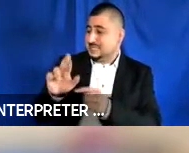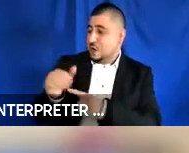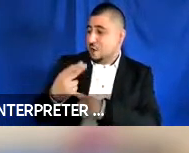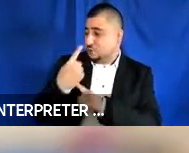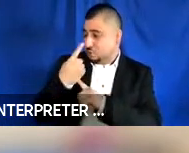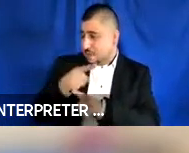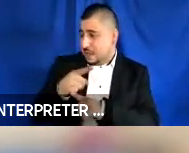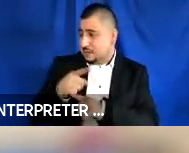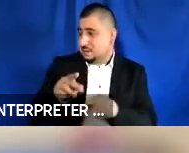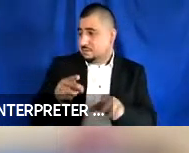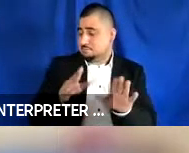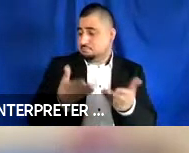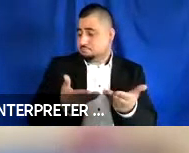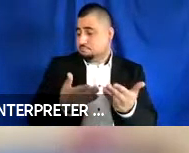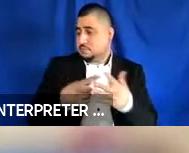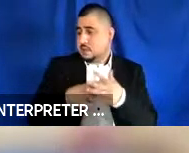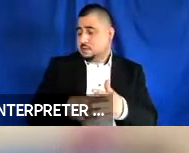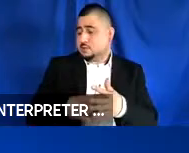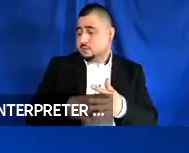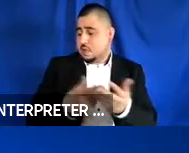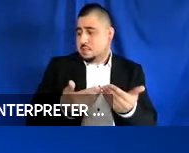us out?